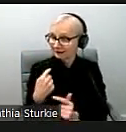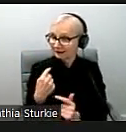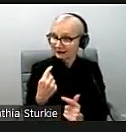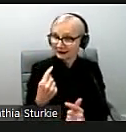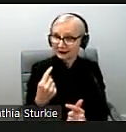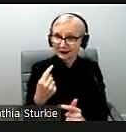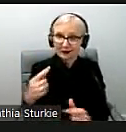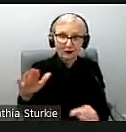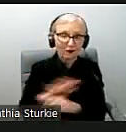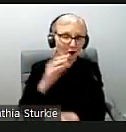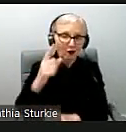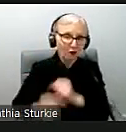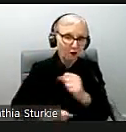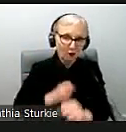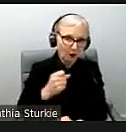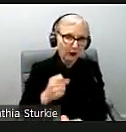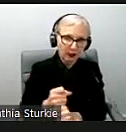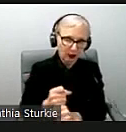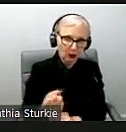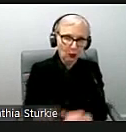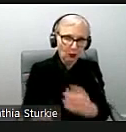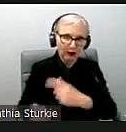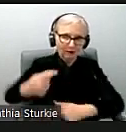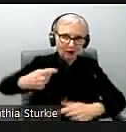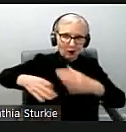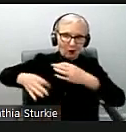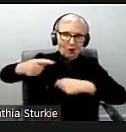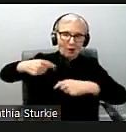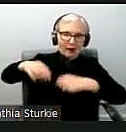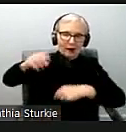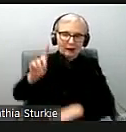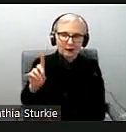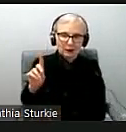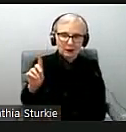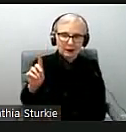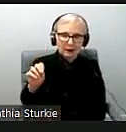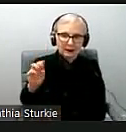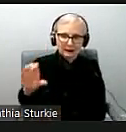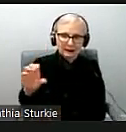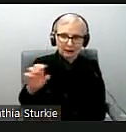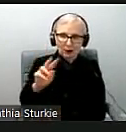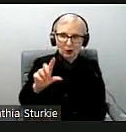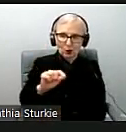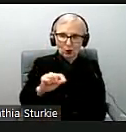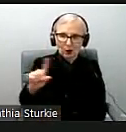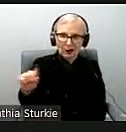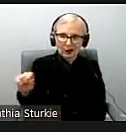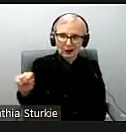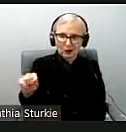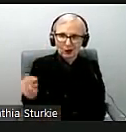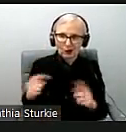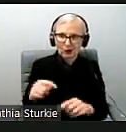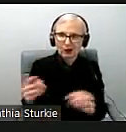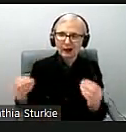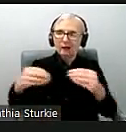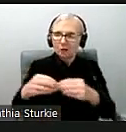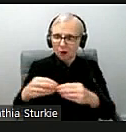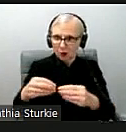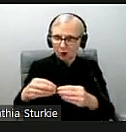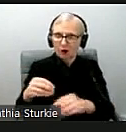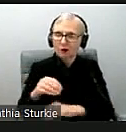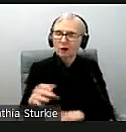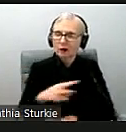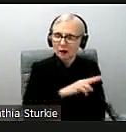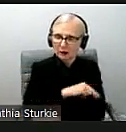entire year. We actually have to go back into December of 2020 to find a time that we had more people hospitalized with COVID. And